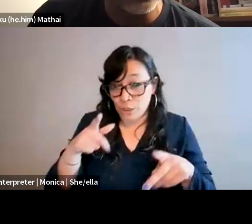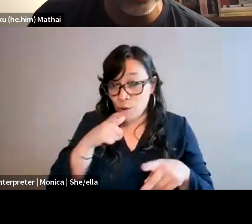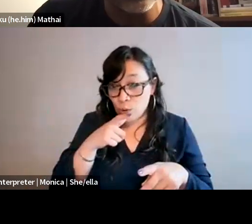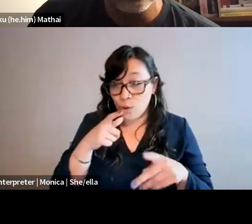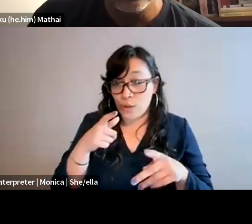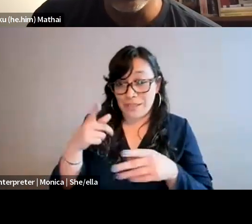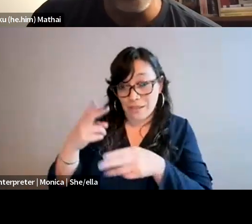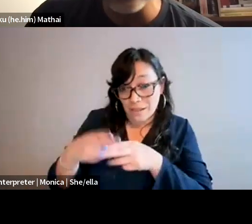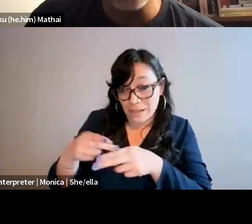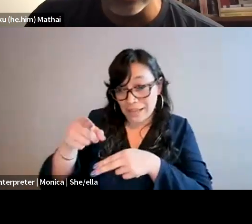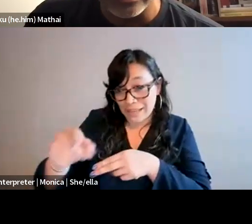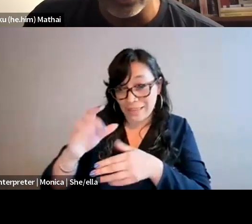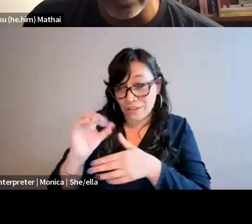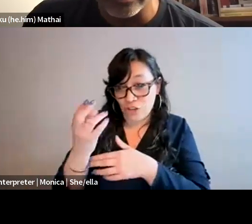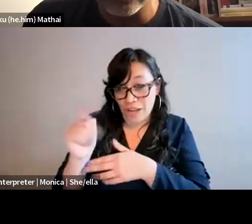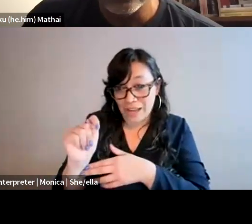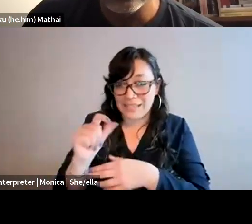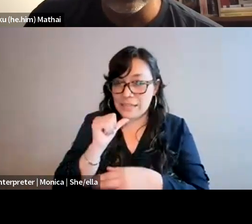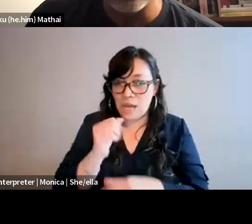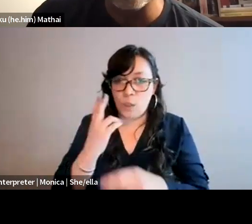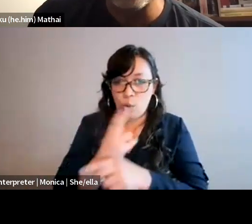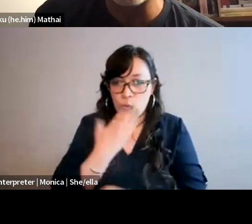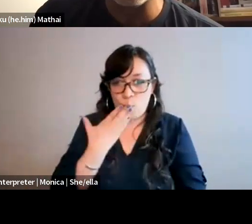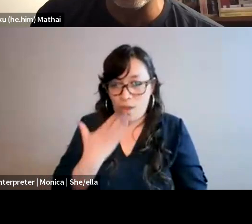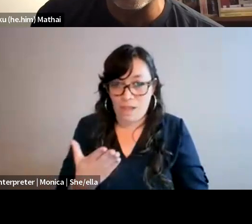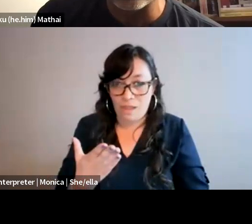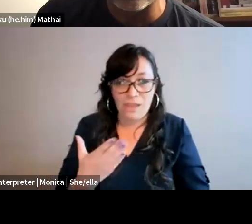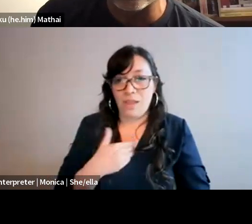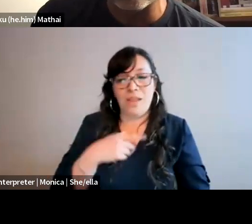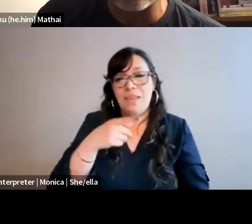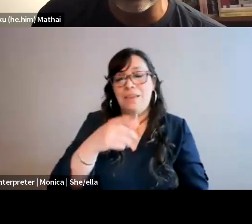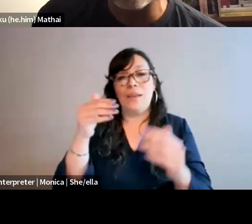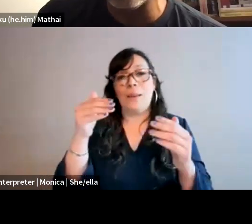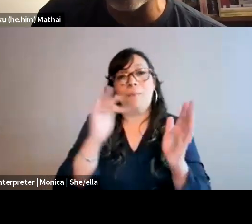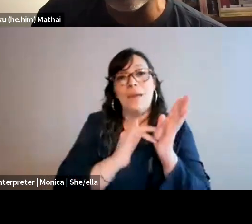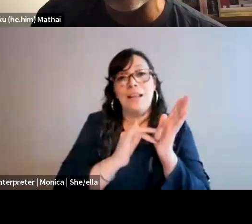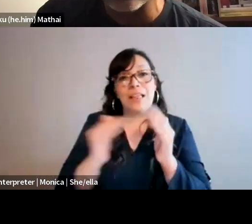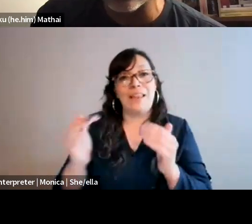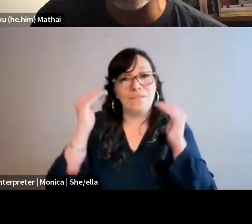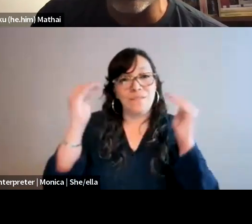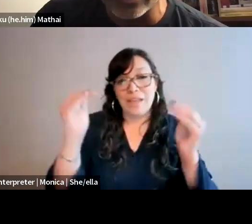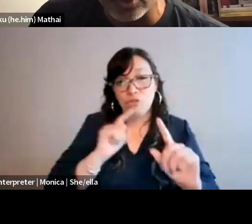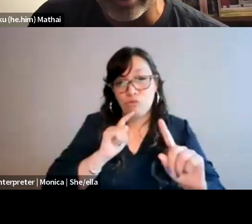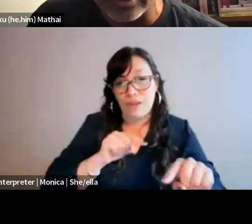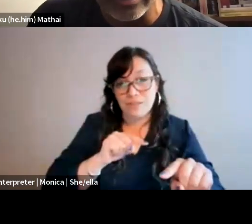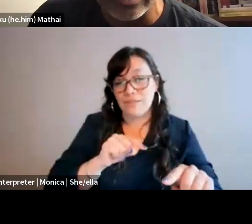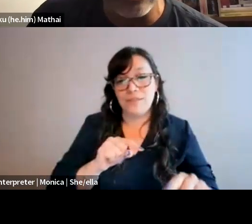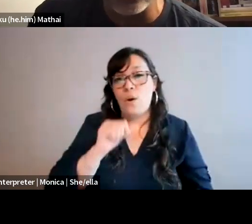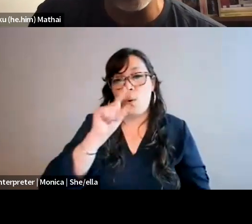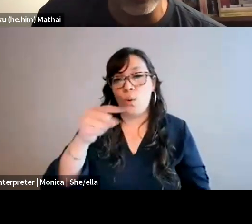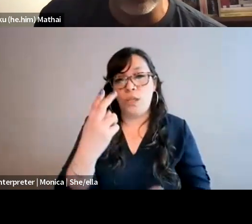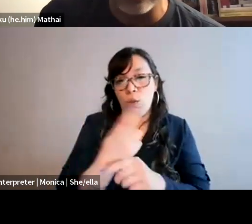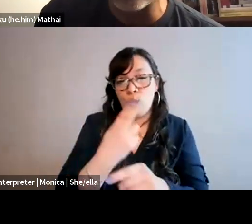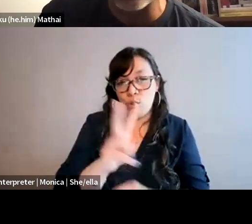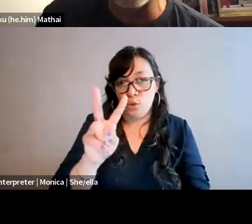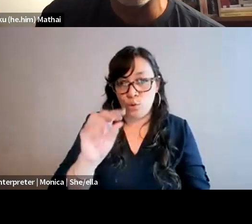out in the chat, not utilized well. Even medical advanced directives are not utilized only up to 2% of the time. So